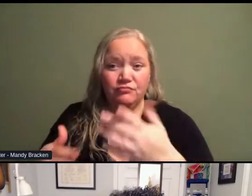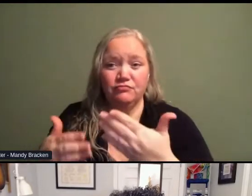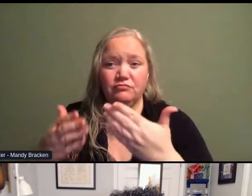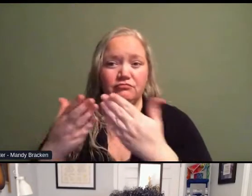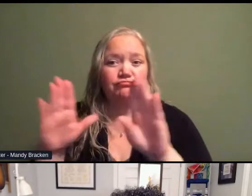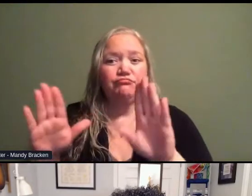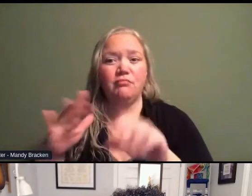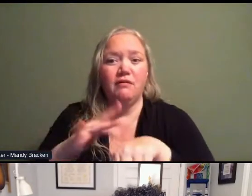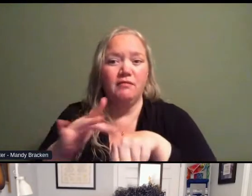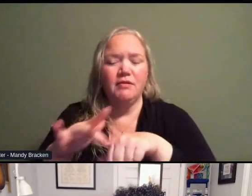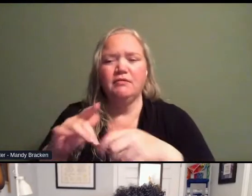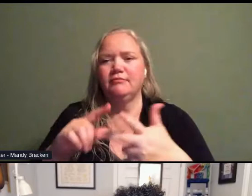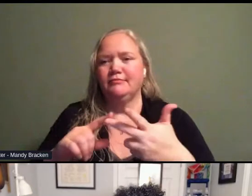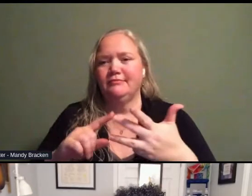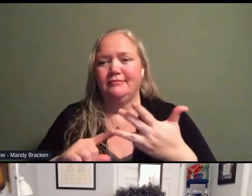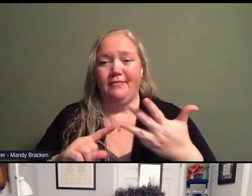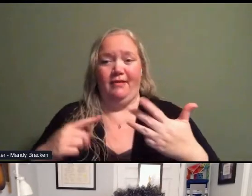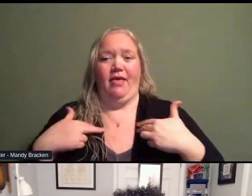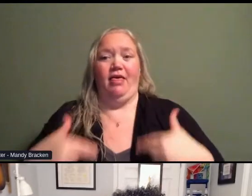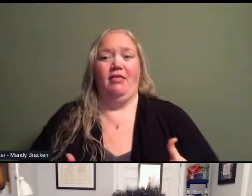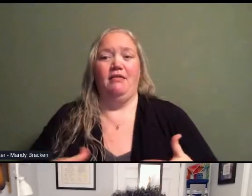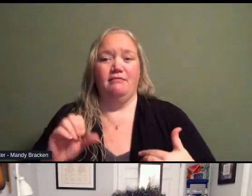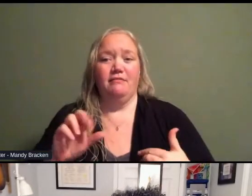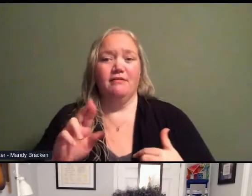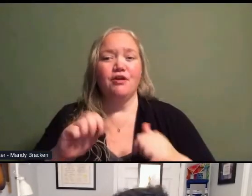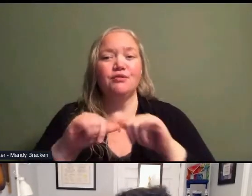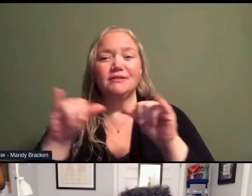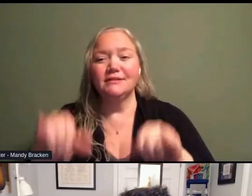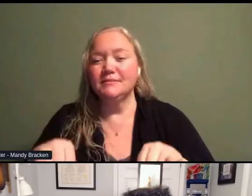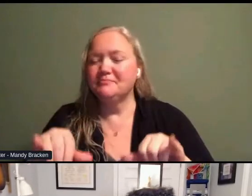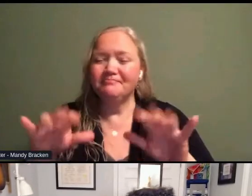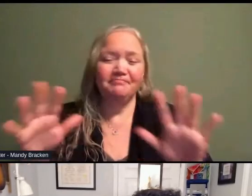and inviting them to think not only about their